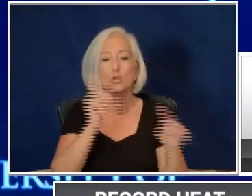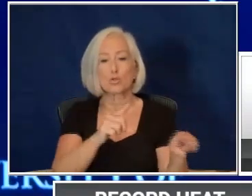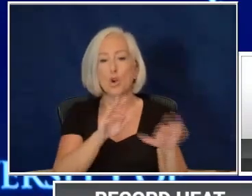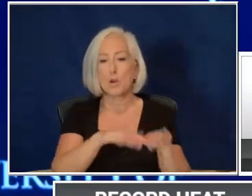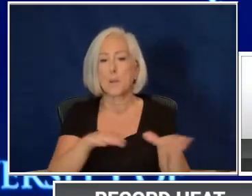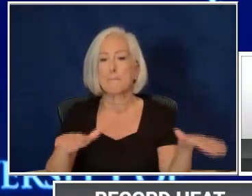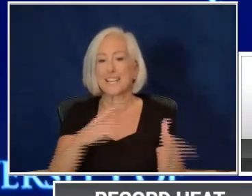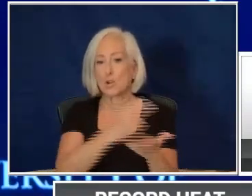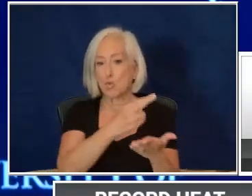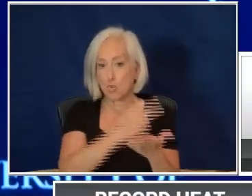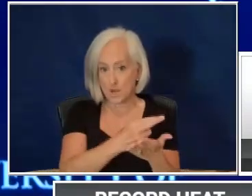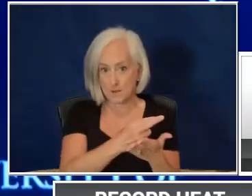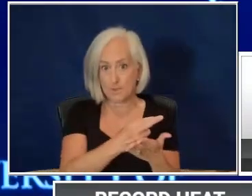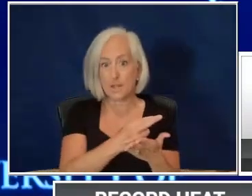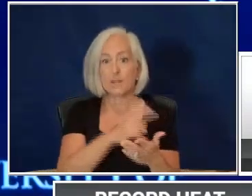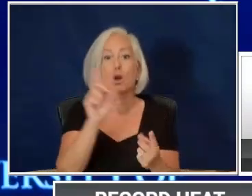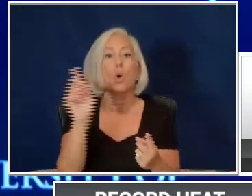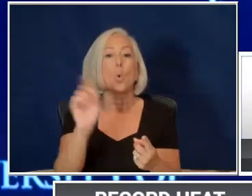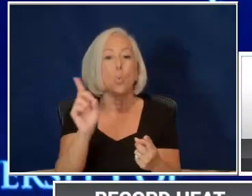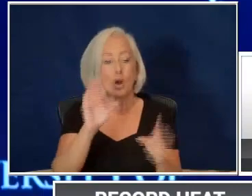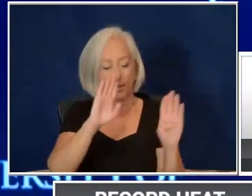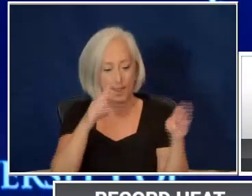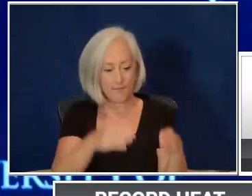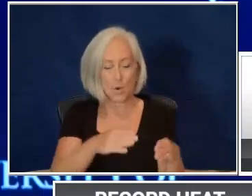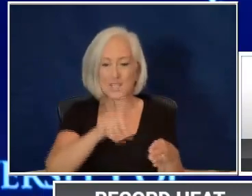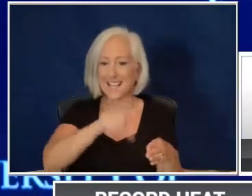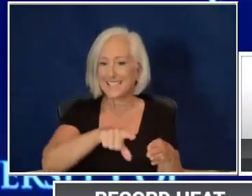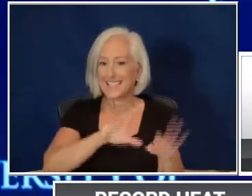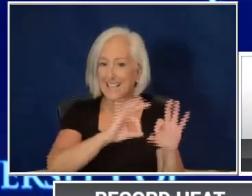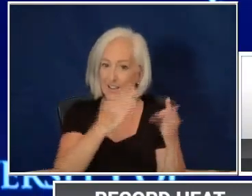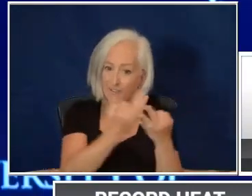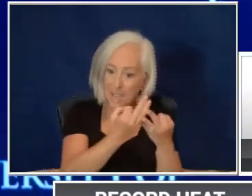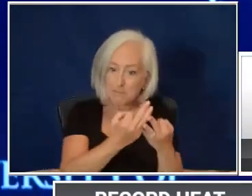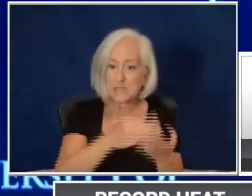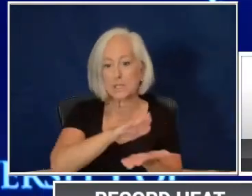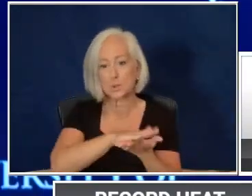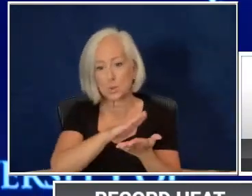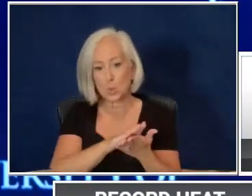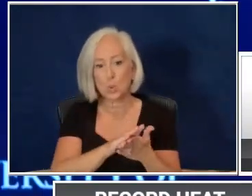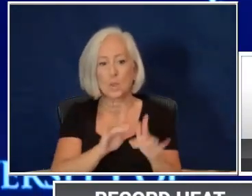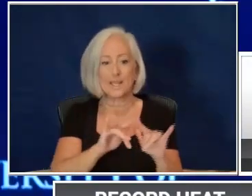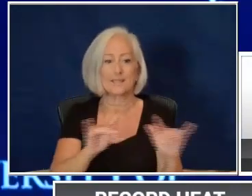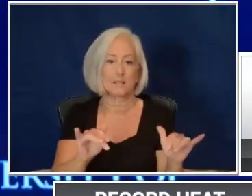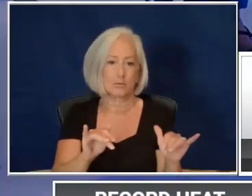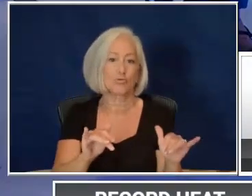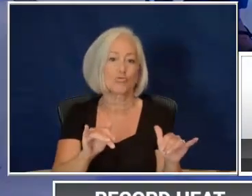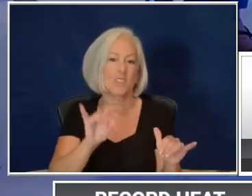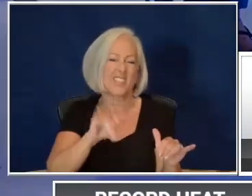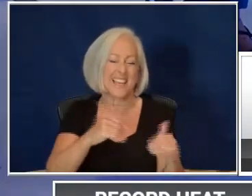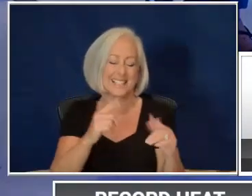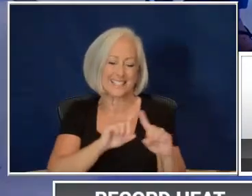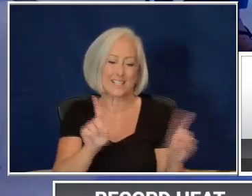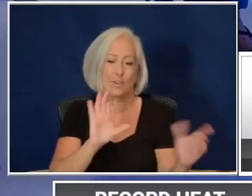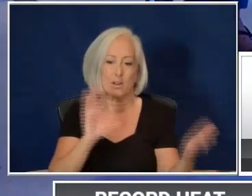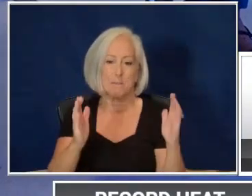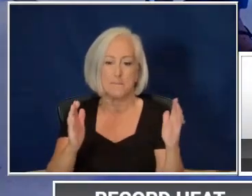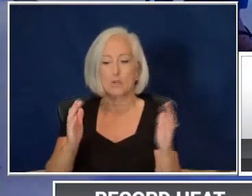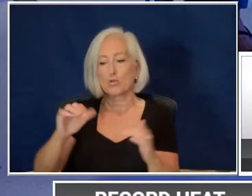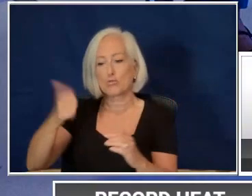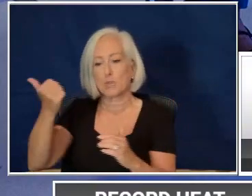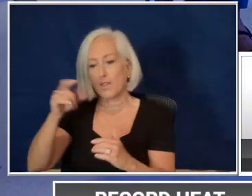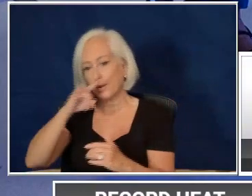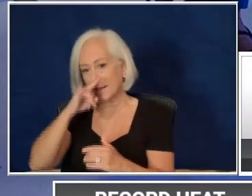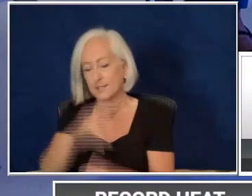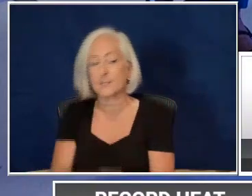serve needs of families and get back to school, which is very different for younger kids. Jen is asking, and Julie, maybe you can take